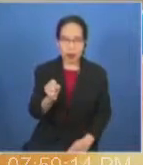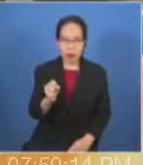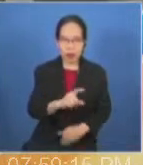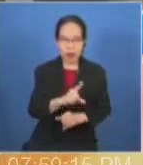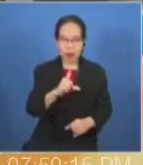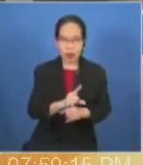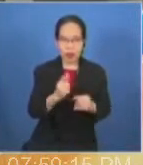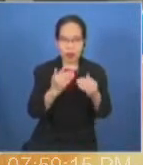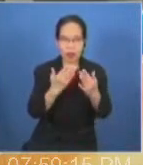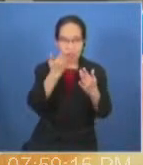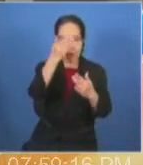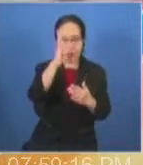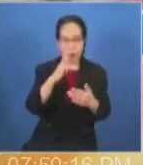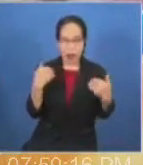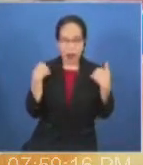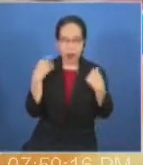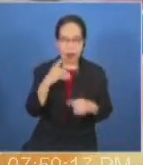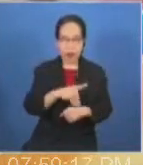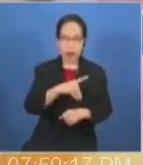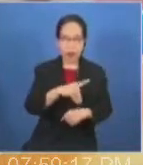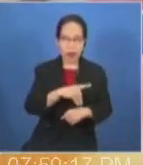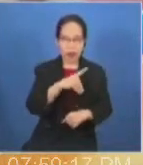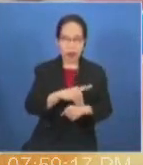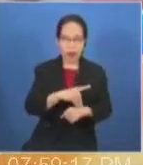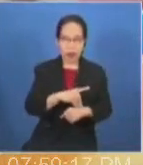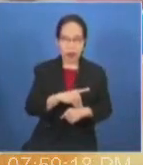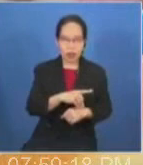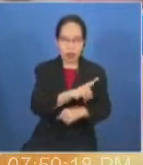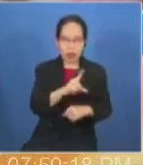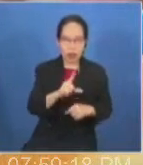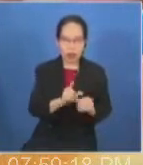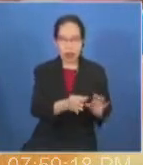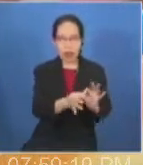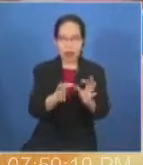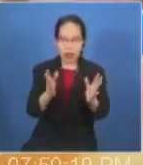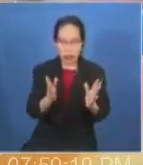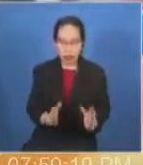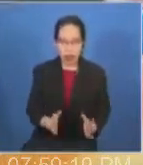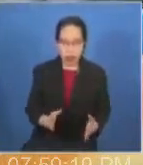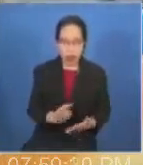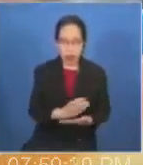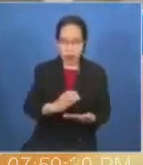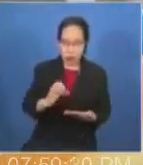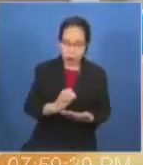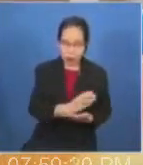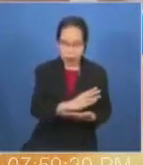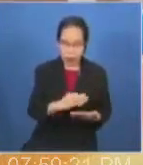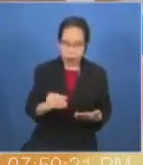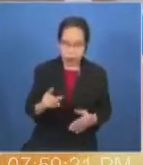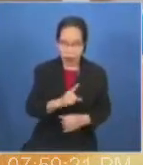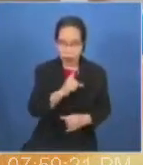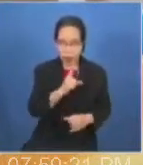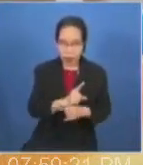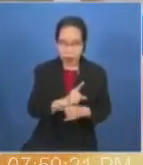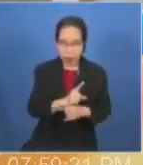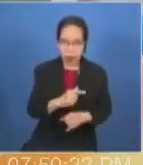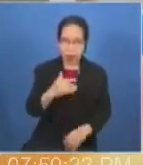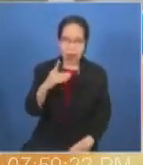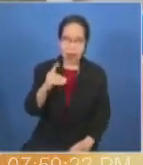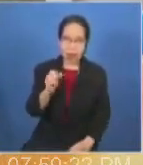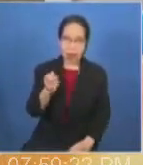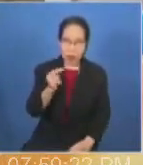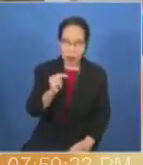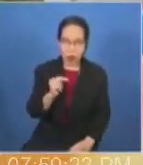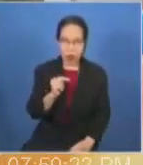Thanks be to God, I came to be a local choir coordinator and a local deacon.